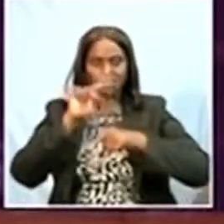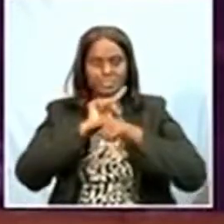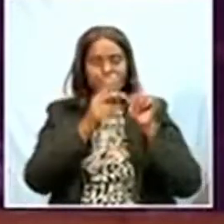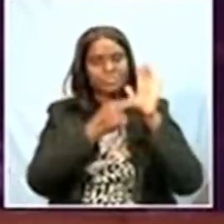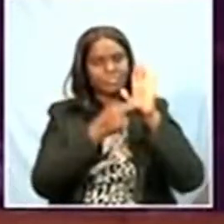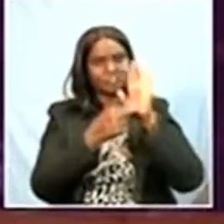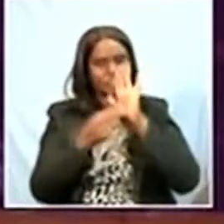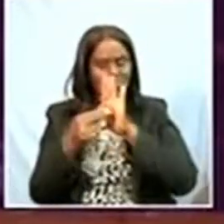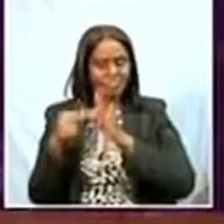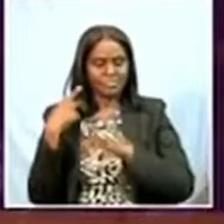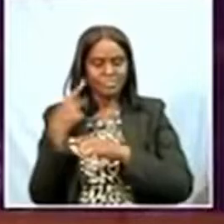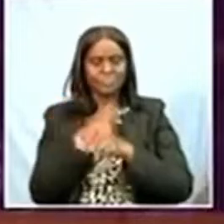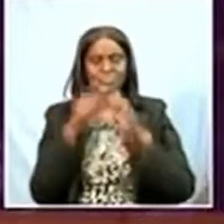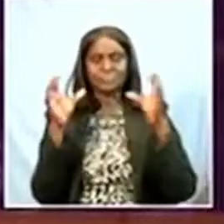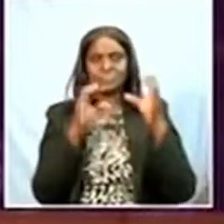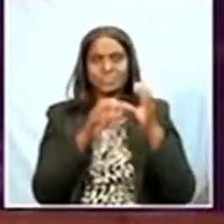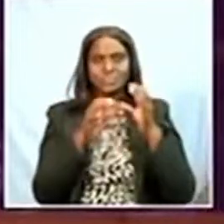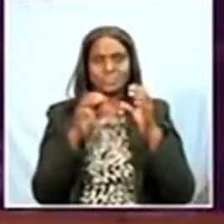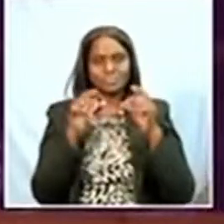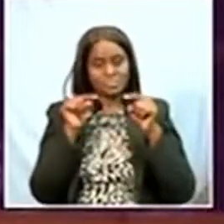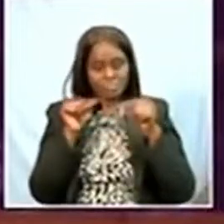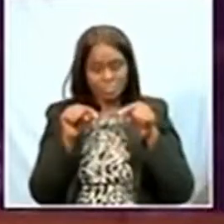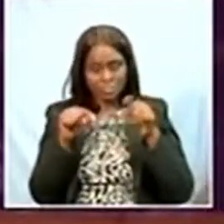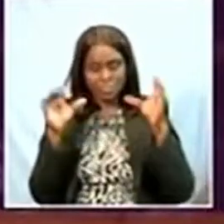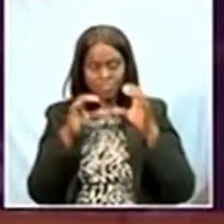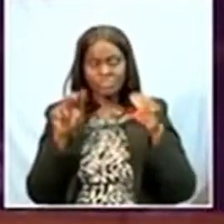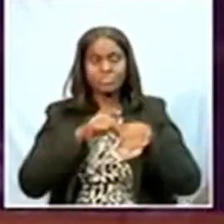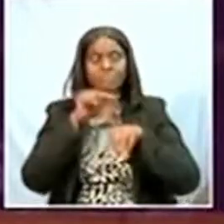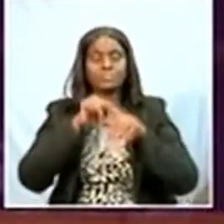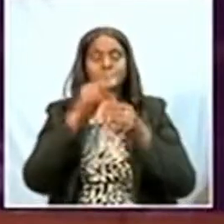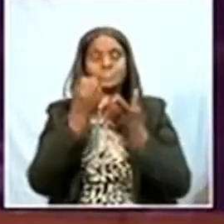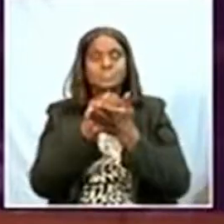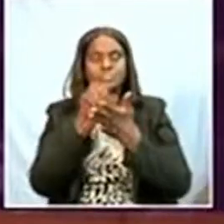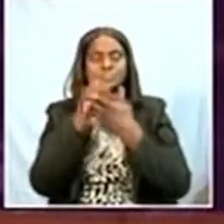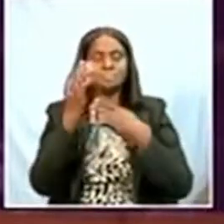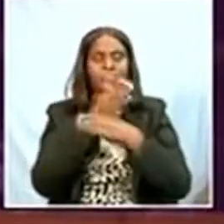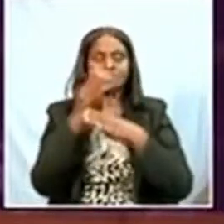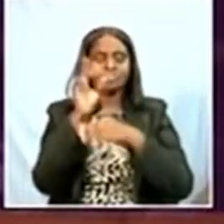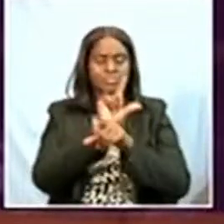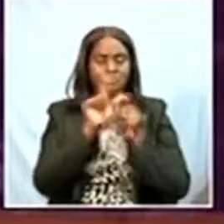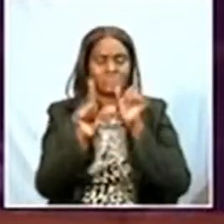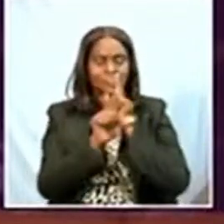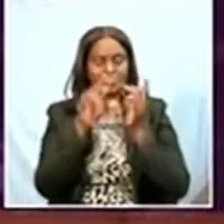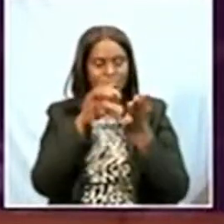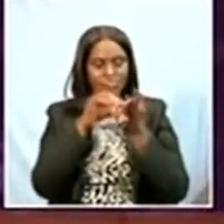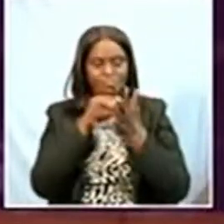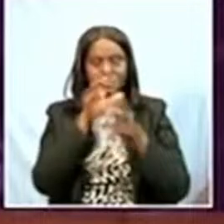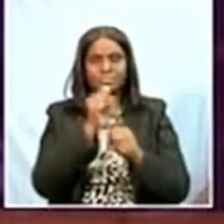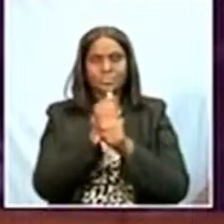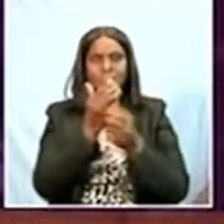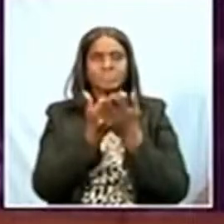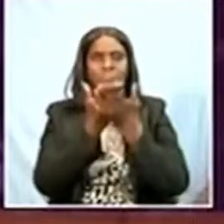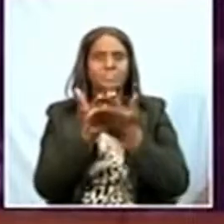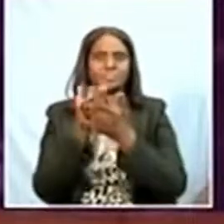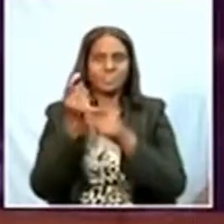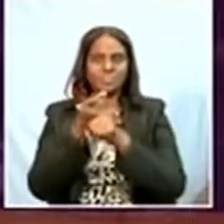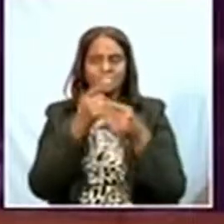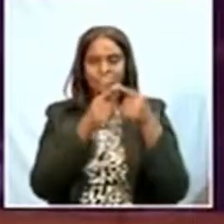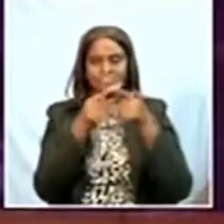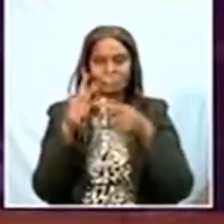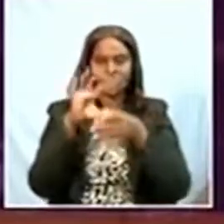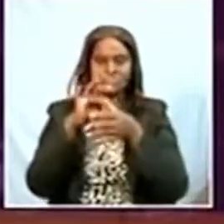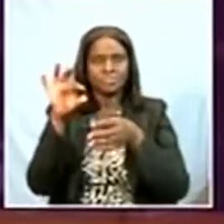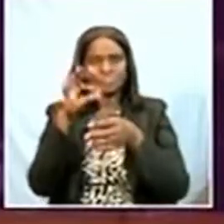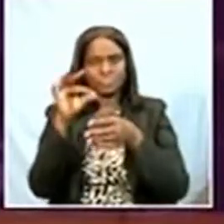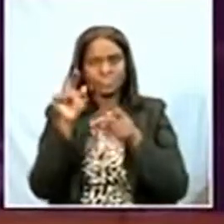live parliamentary committee, and this is the Committee on National Economy, Trade and Labour Matters, receiving submissions from various